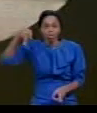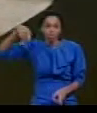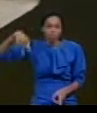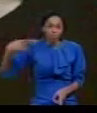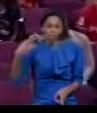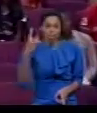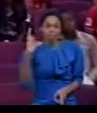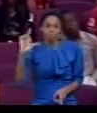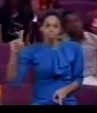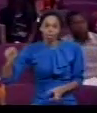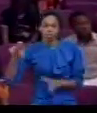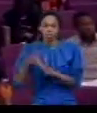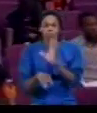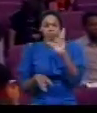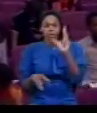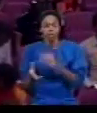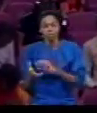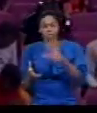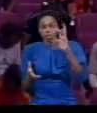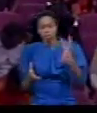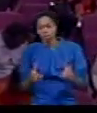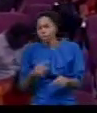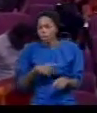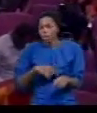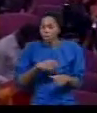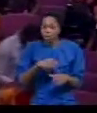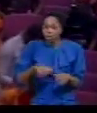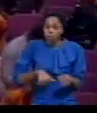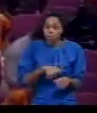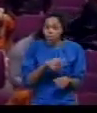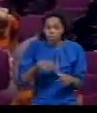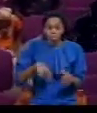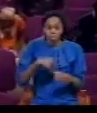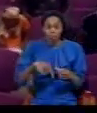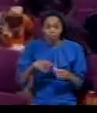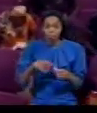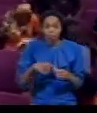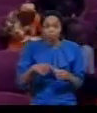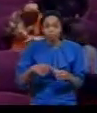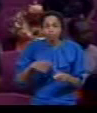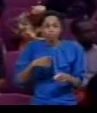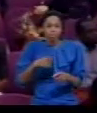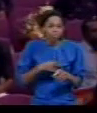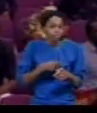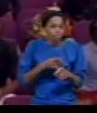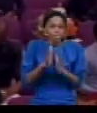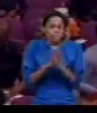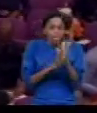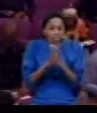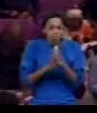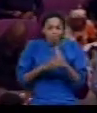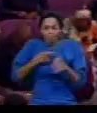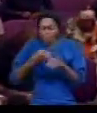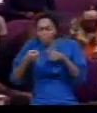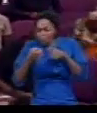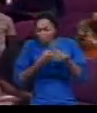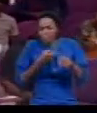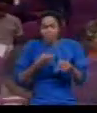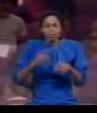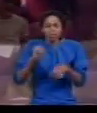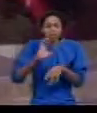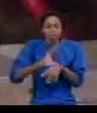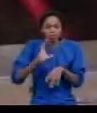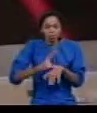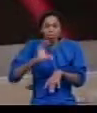3 verse 6, concerning zeal, persecuting the church, touching the righteousness which